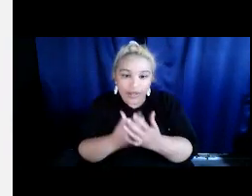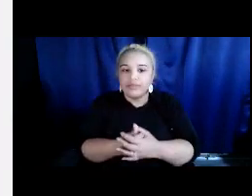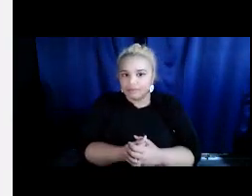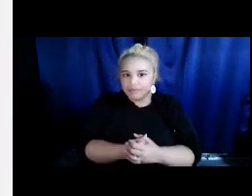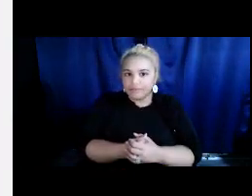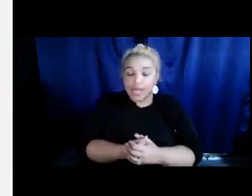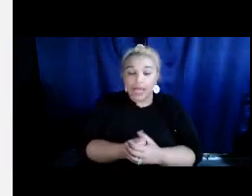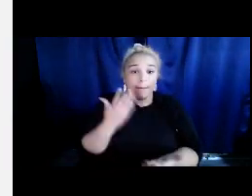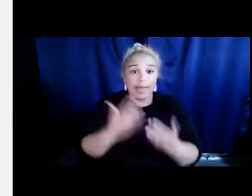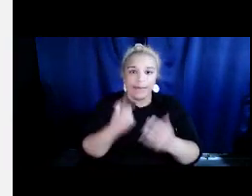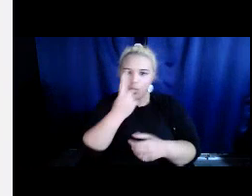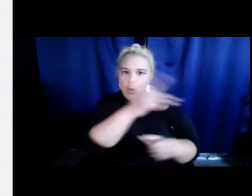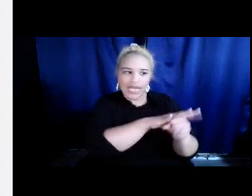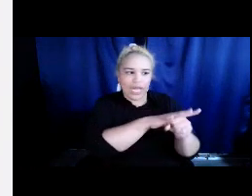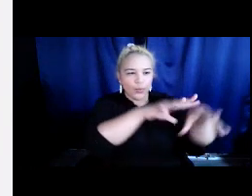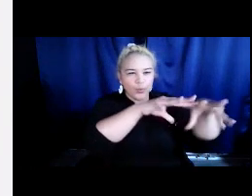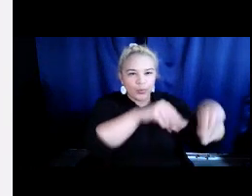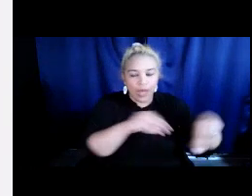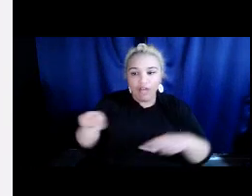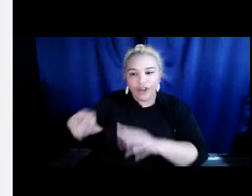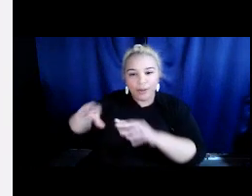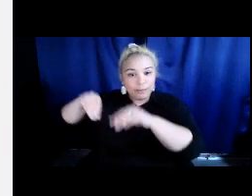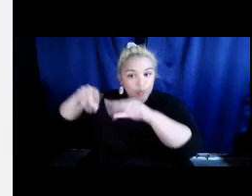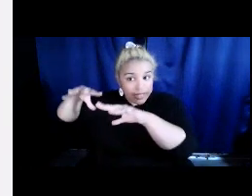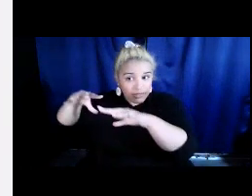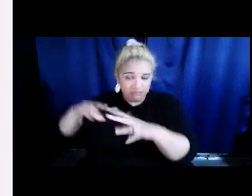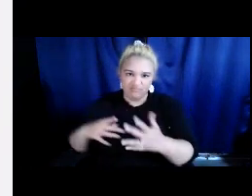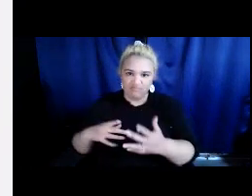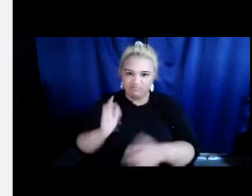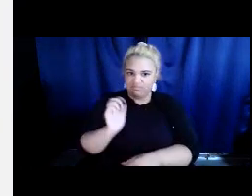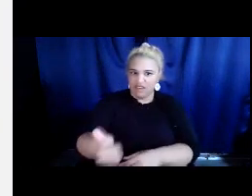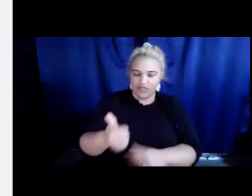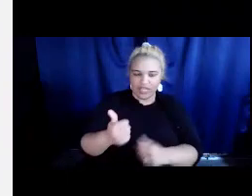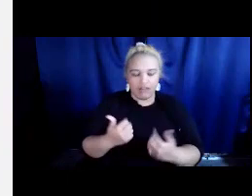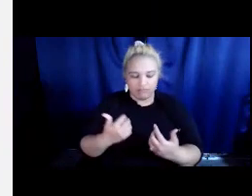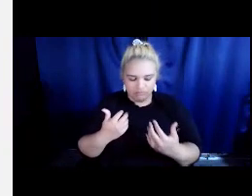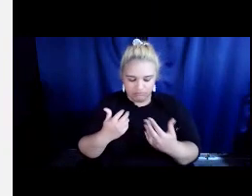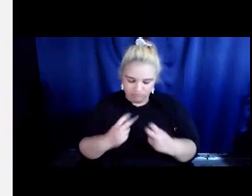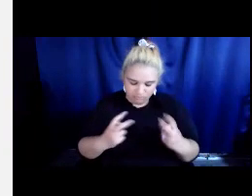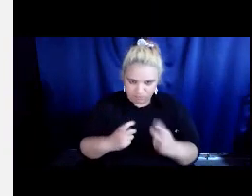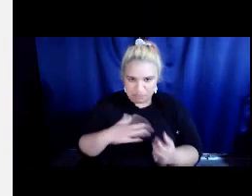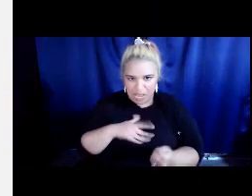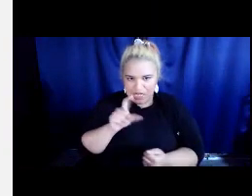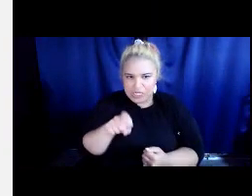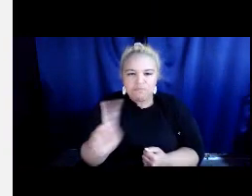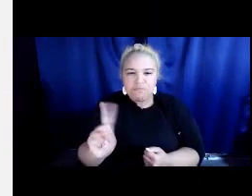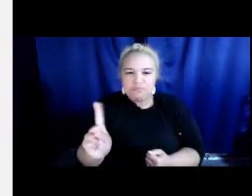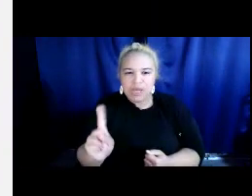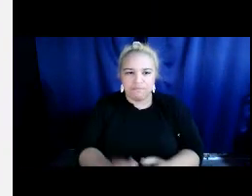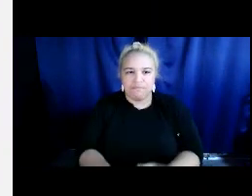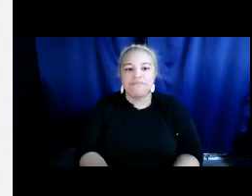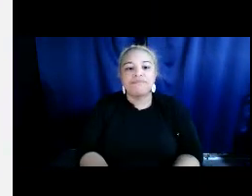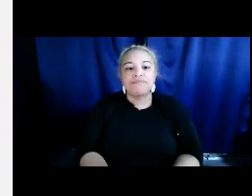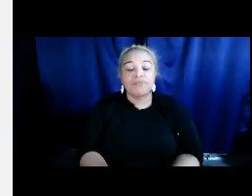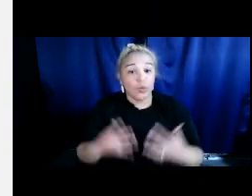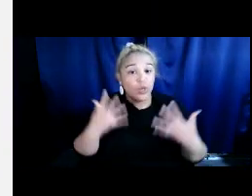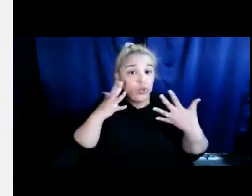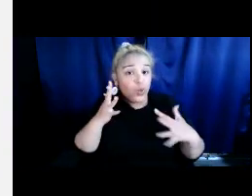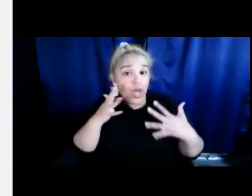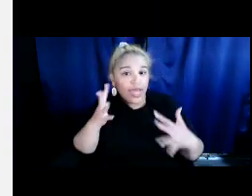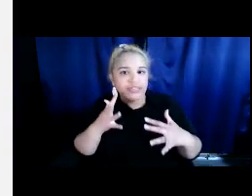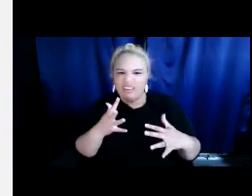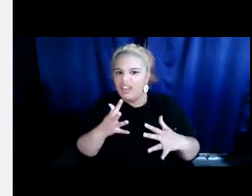bright lights. Here's some ideas to consider for noise level. Ask everyone to take turns when speaking to reduce